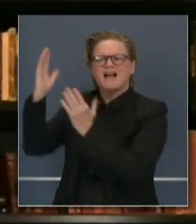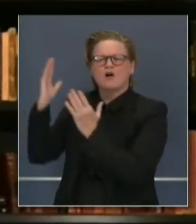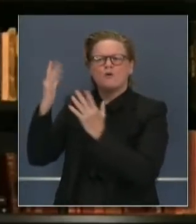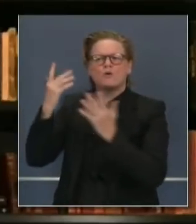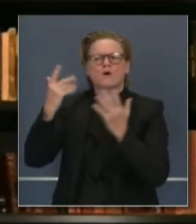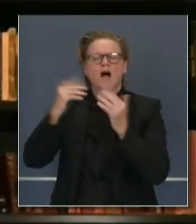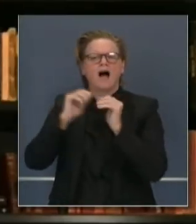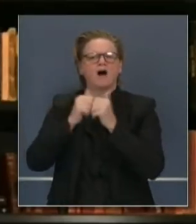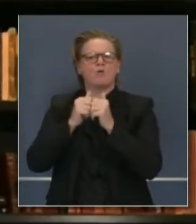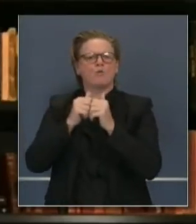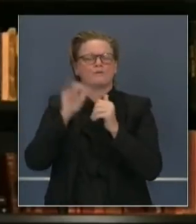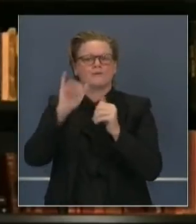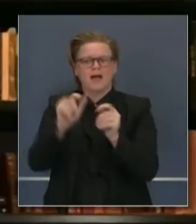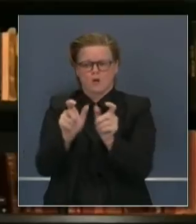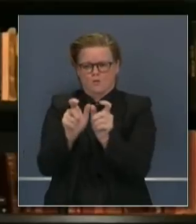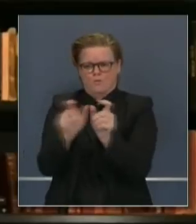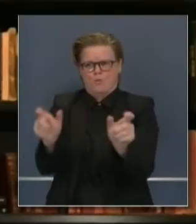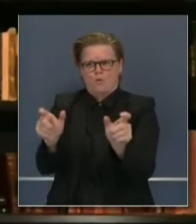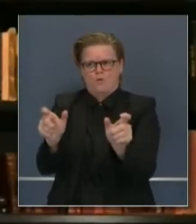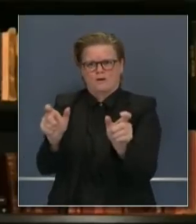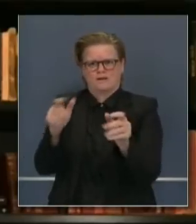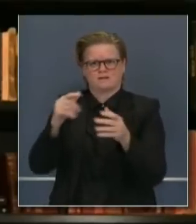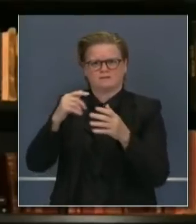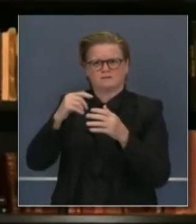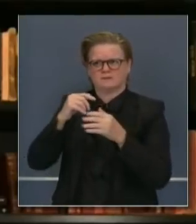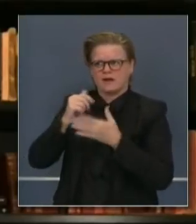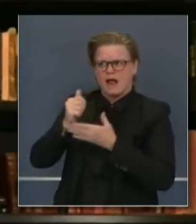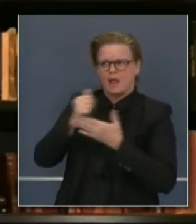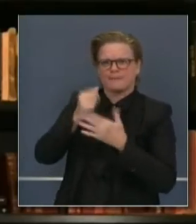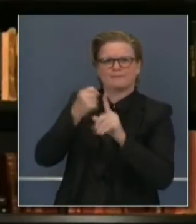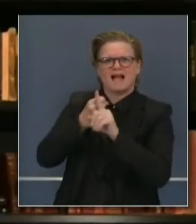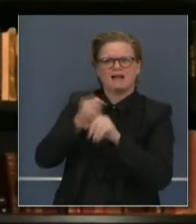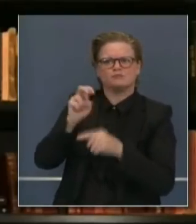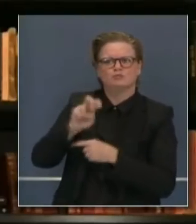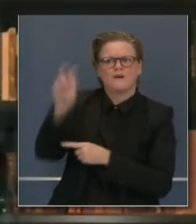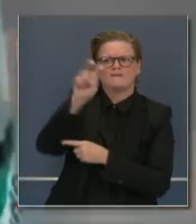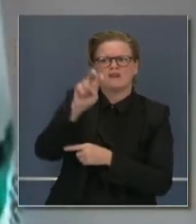travel as well as just general isolation strategies in the state.